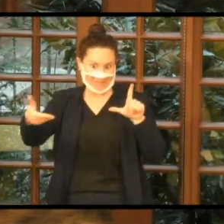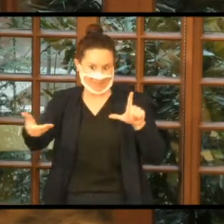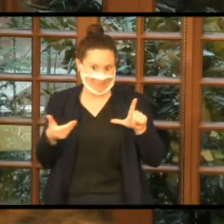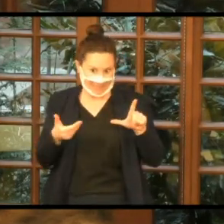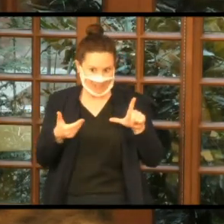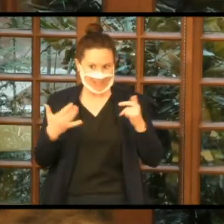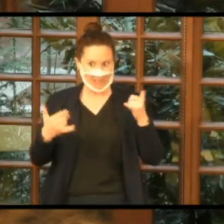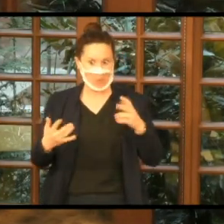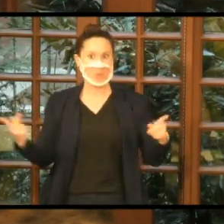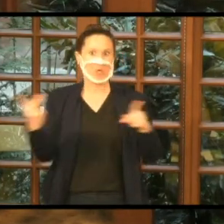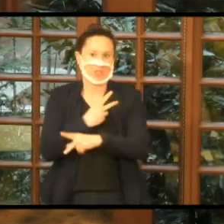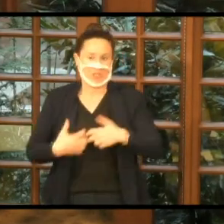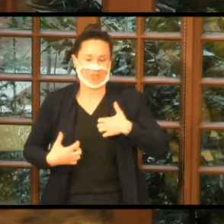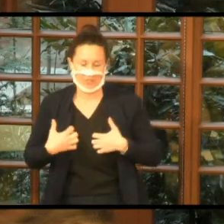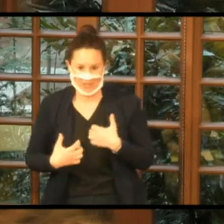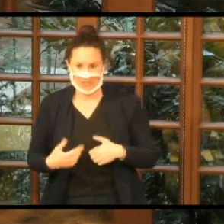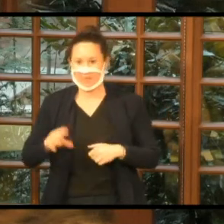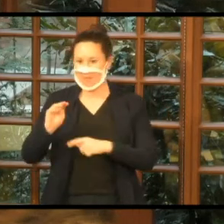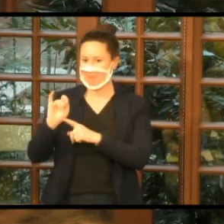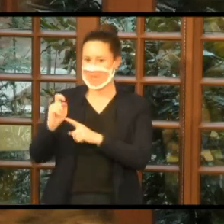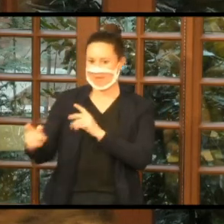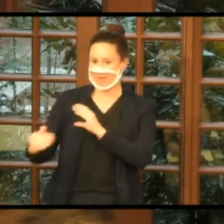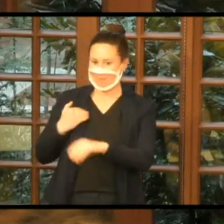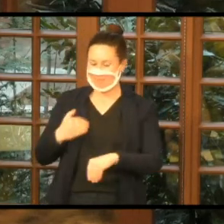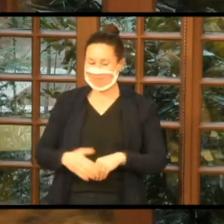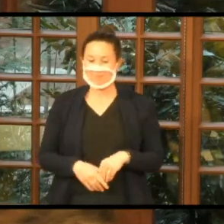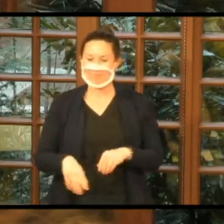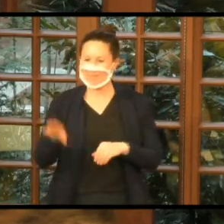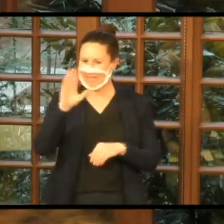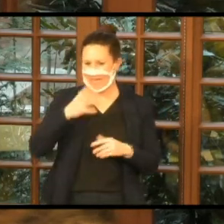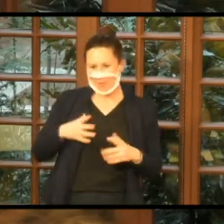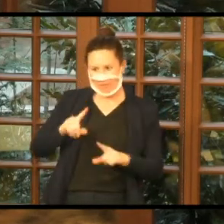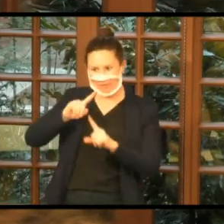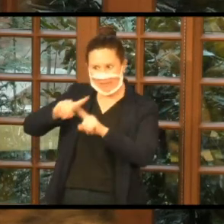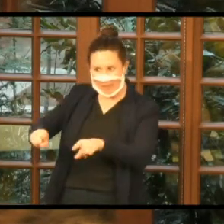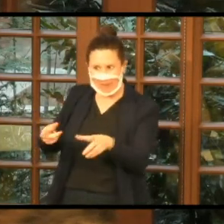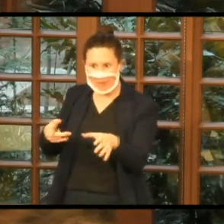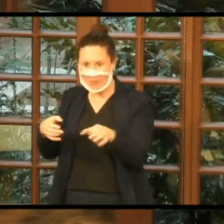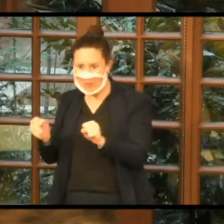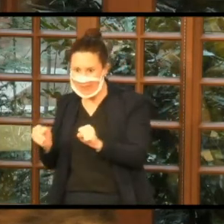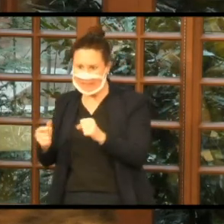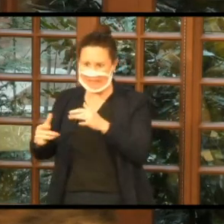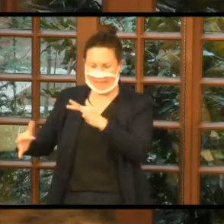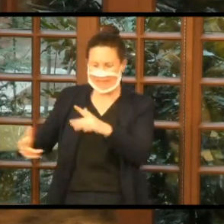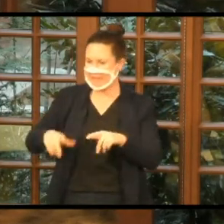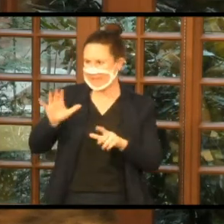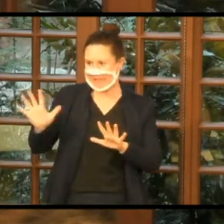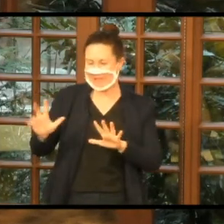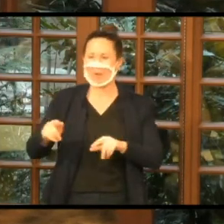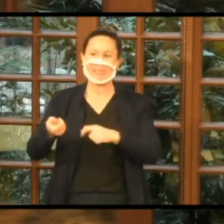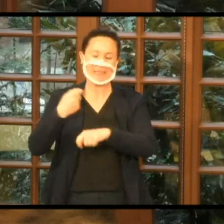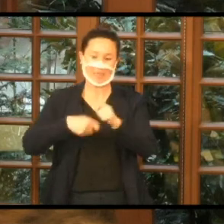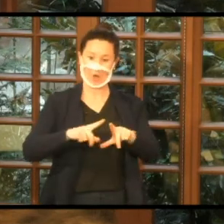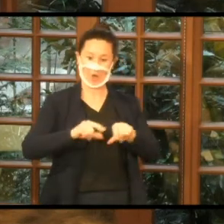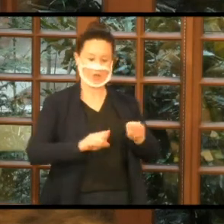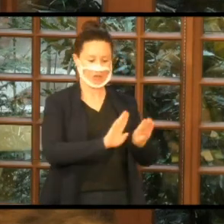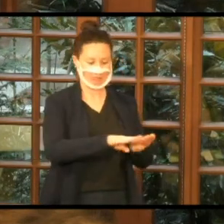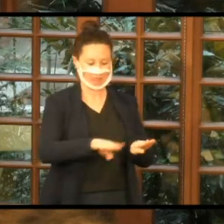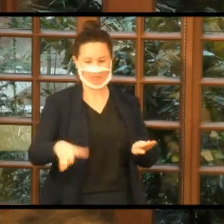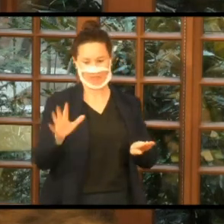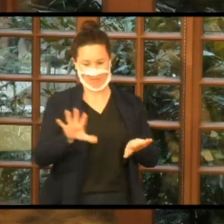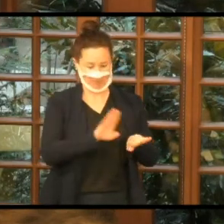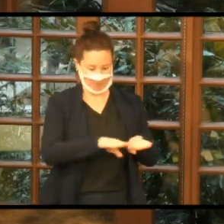unsettled me further. I don't want to respond too quickly, too desperately, so I draw 5 cards and lay them on my worn